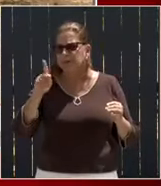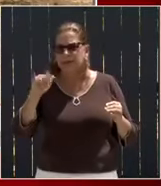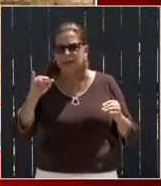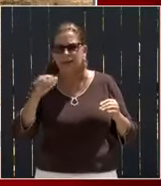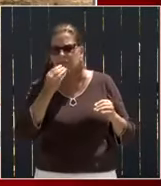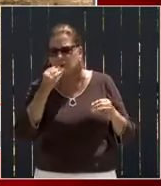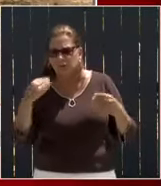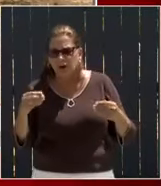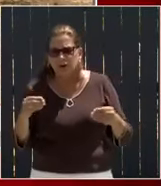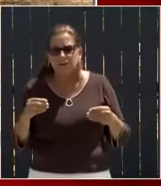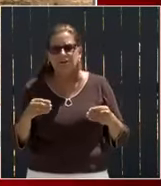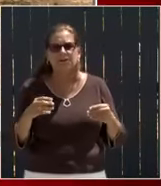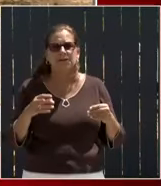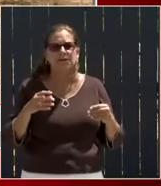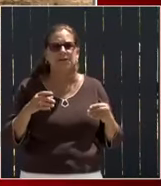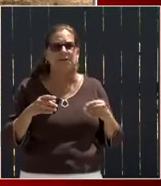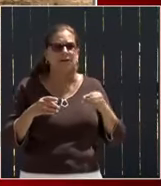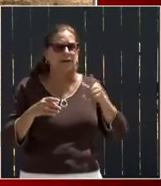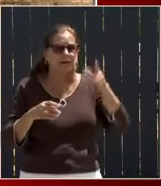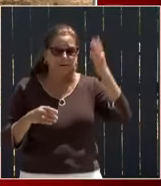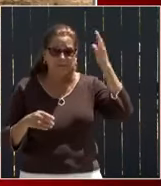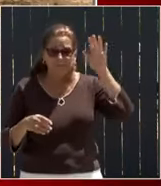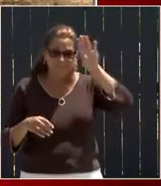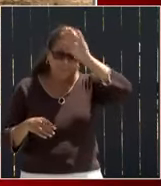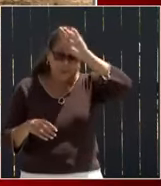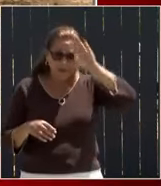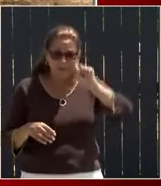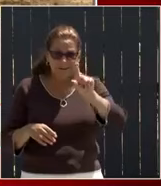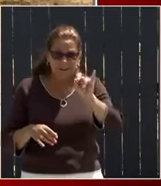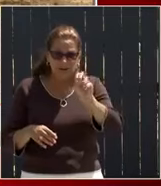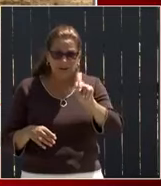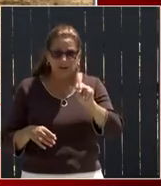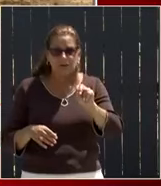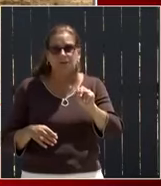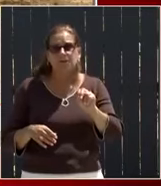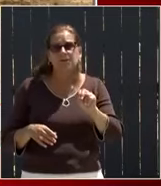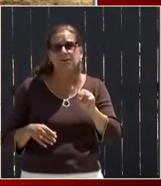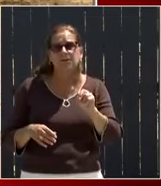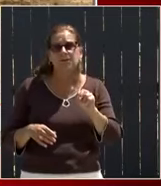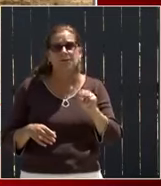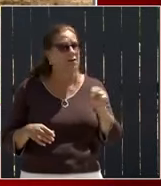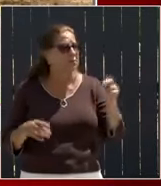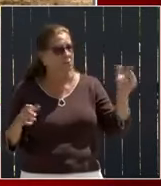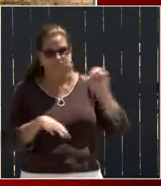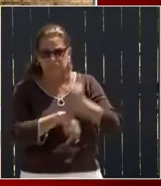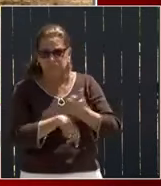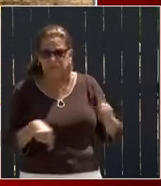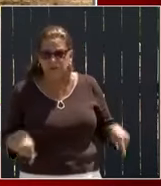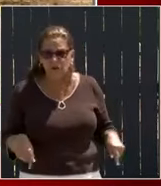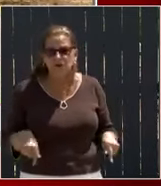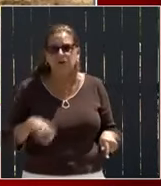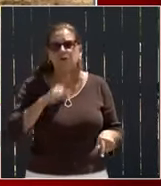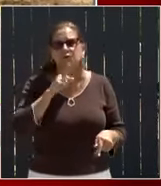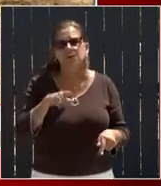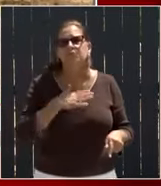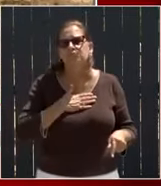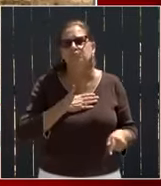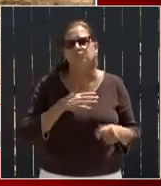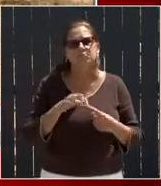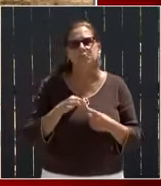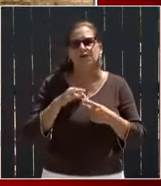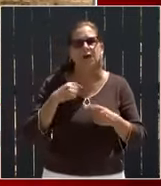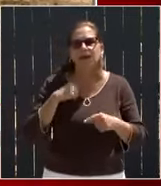and DC Fire Station 13, and the Wharf. But to me, Skyland is really special. Again, I couldn't have done this without the DC government,